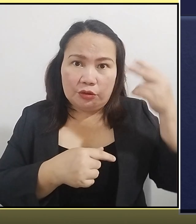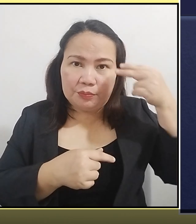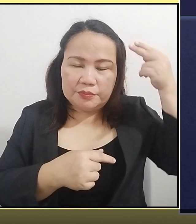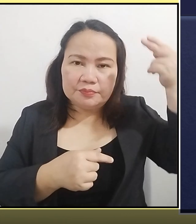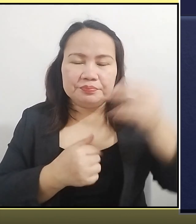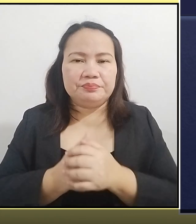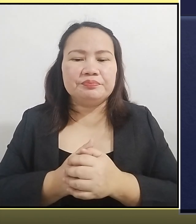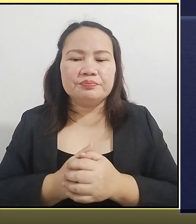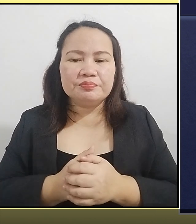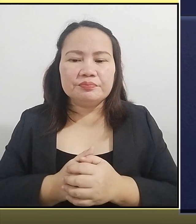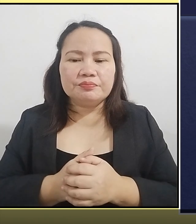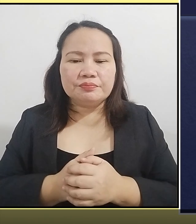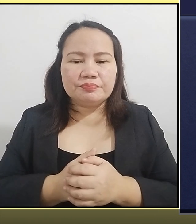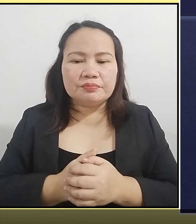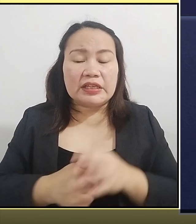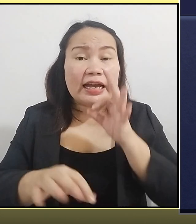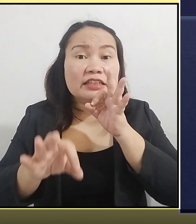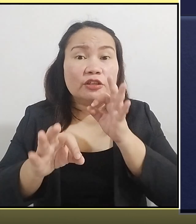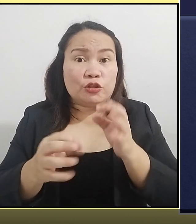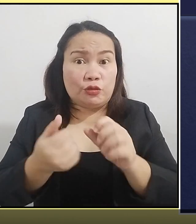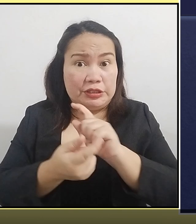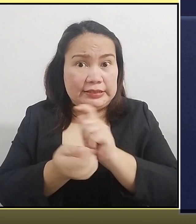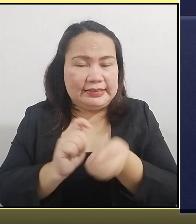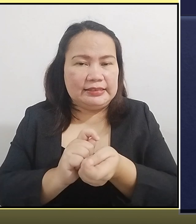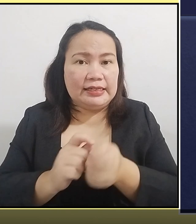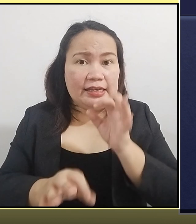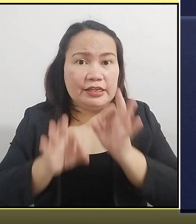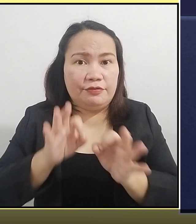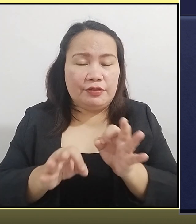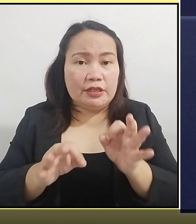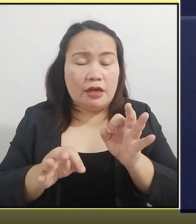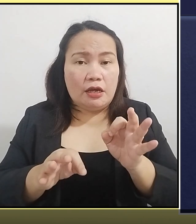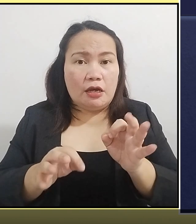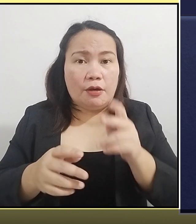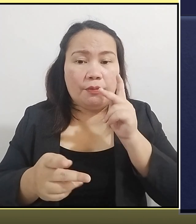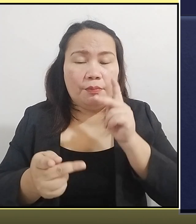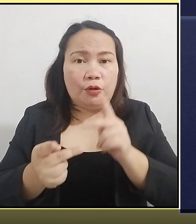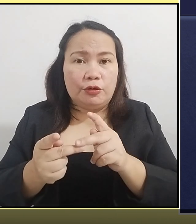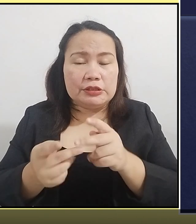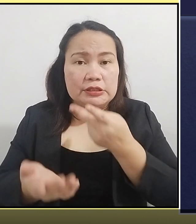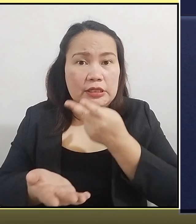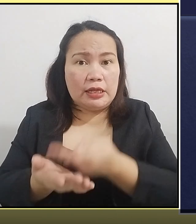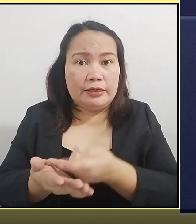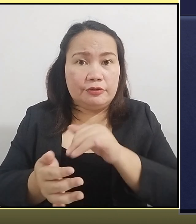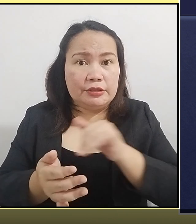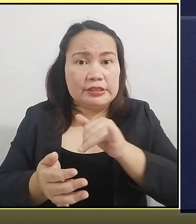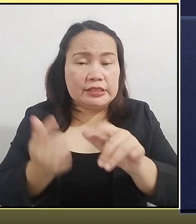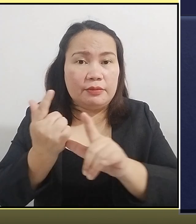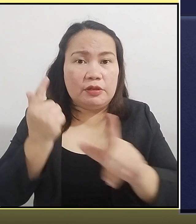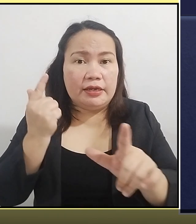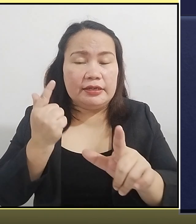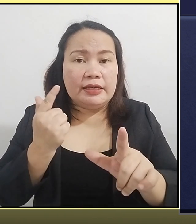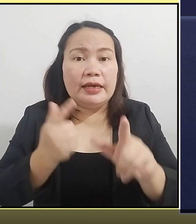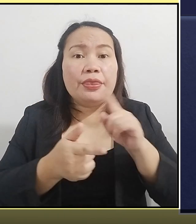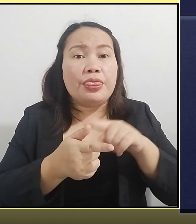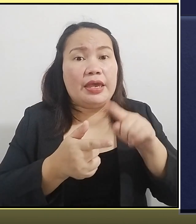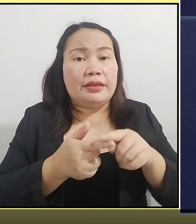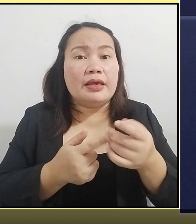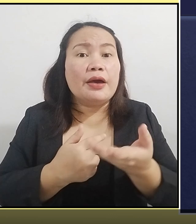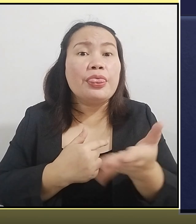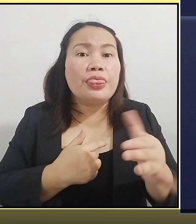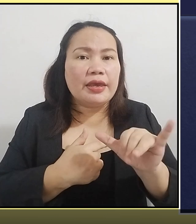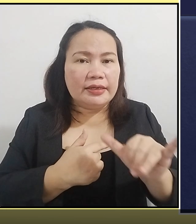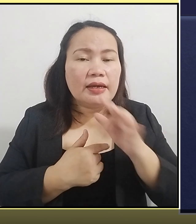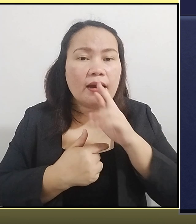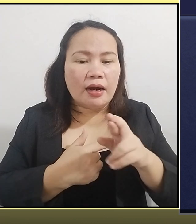lie on the same line, then they are collinear. Okay? So, hindi ko na